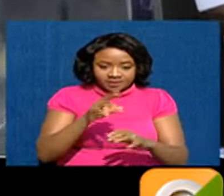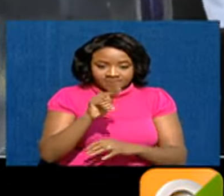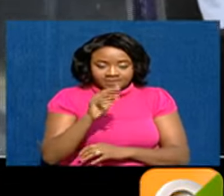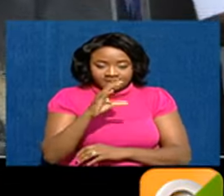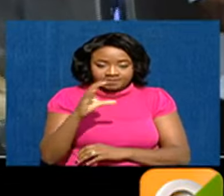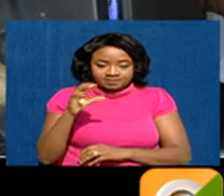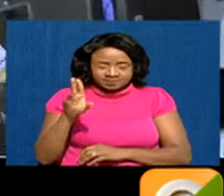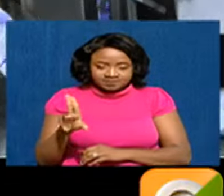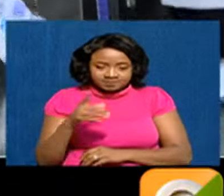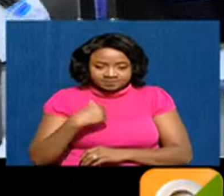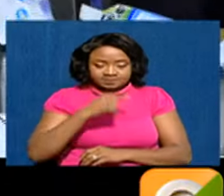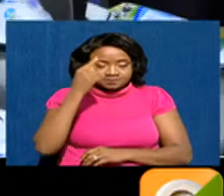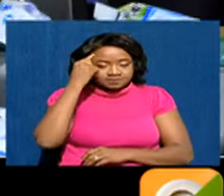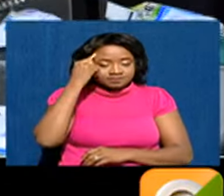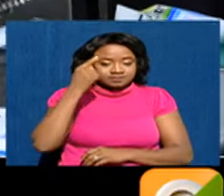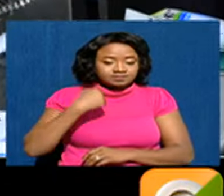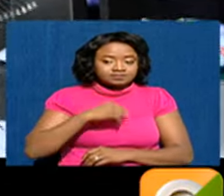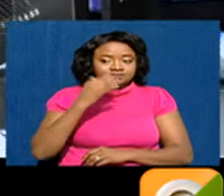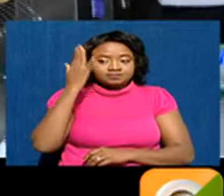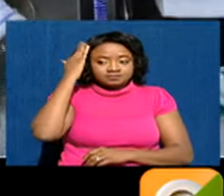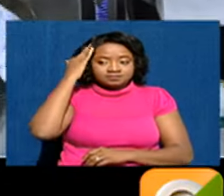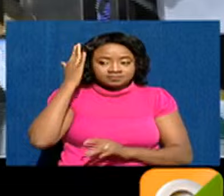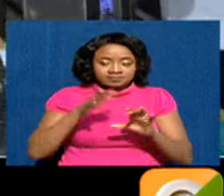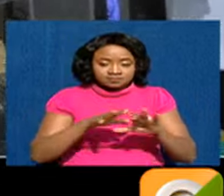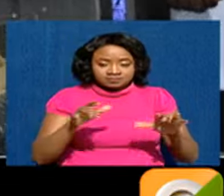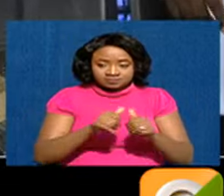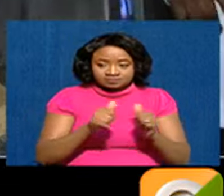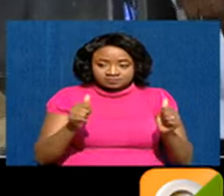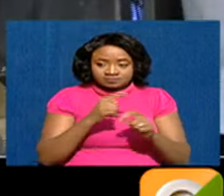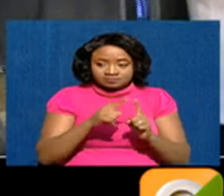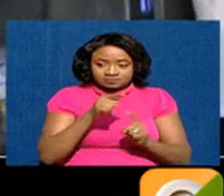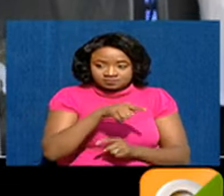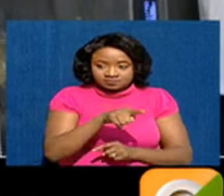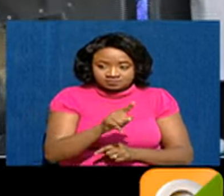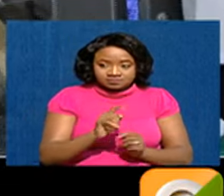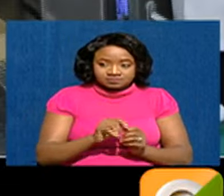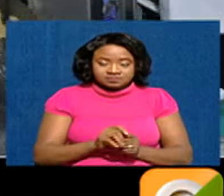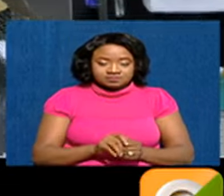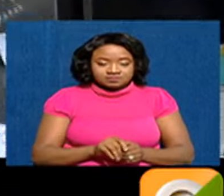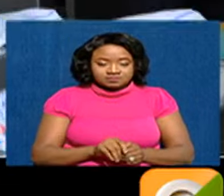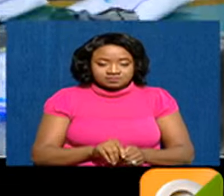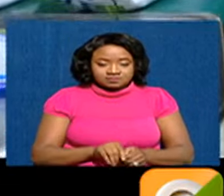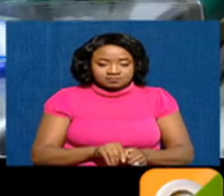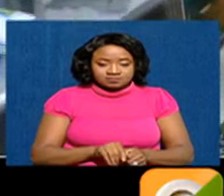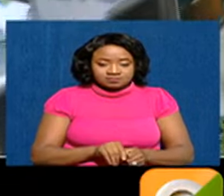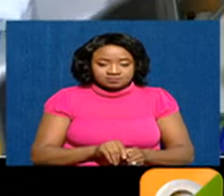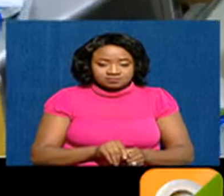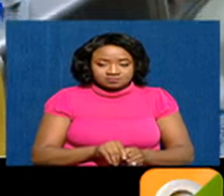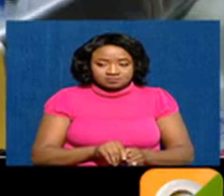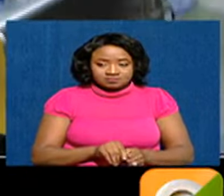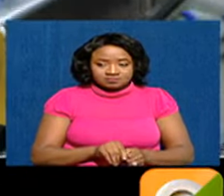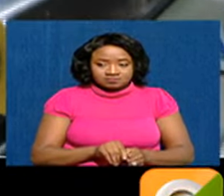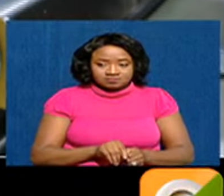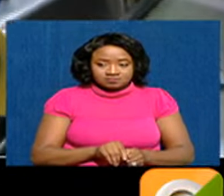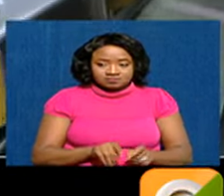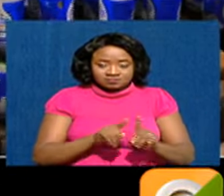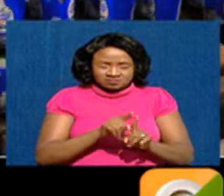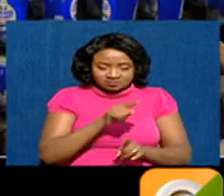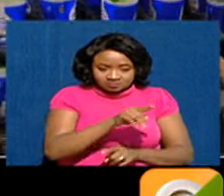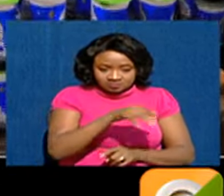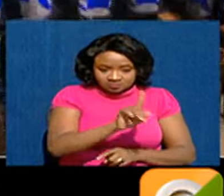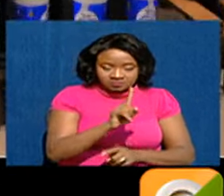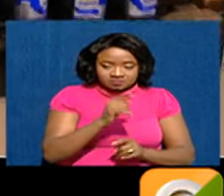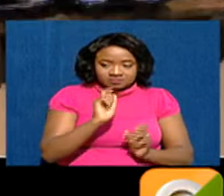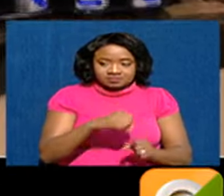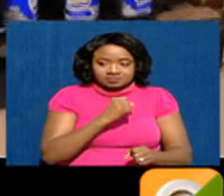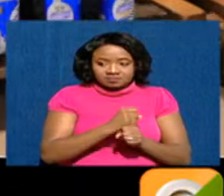they are the one who know the market better. And again, this being their product, they have an incentive to do a better job